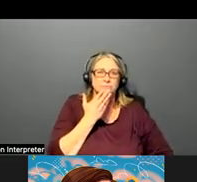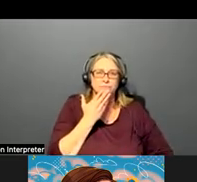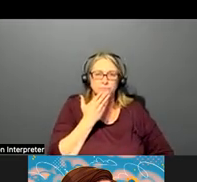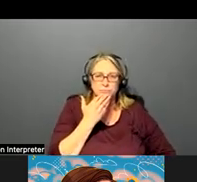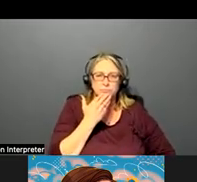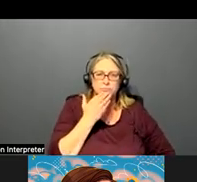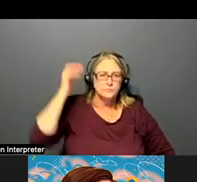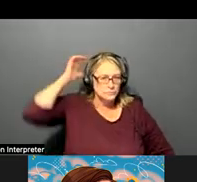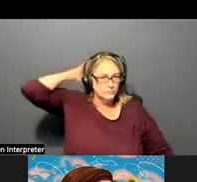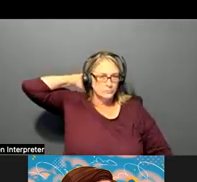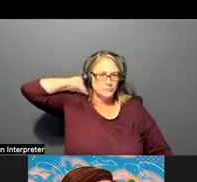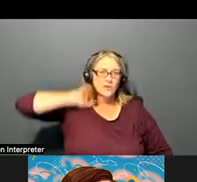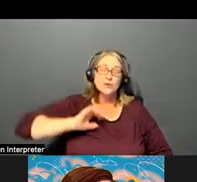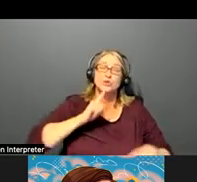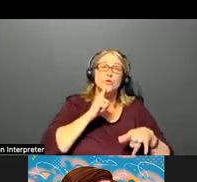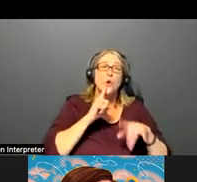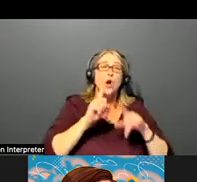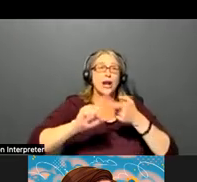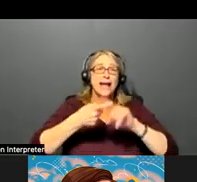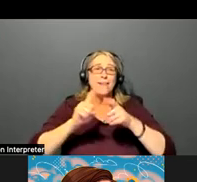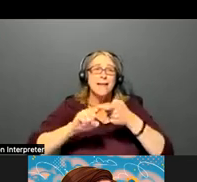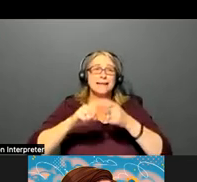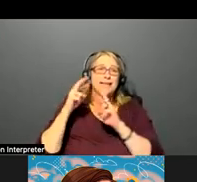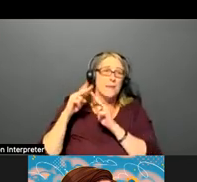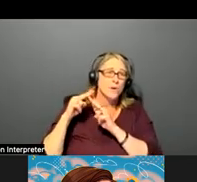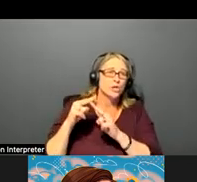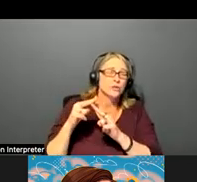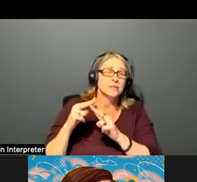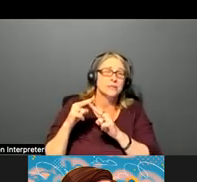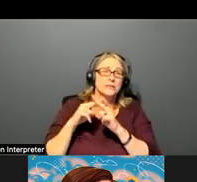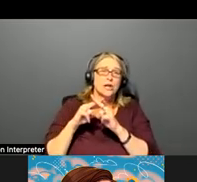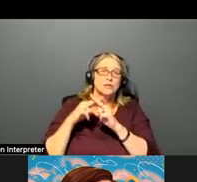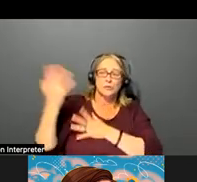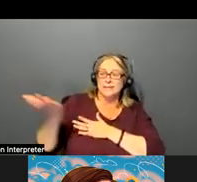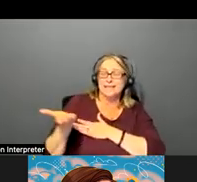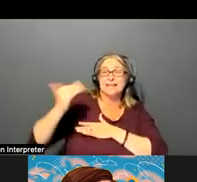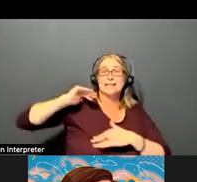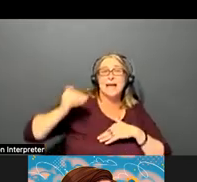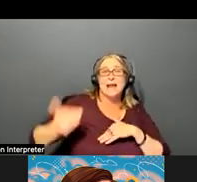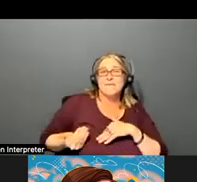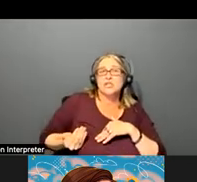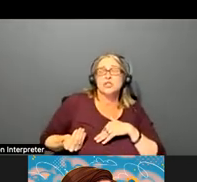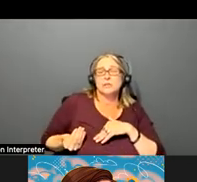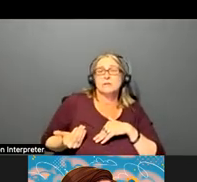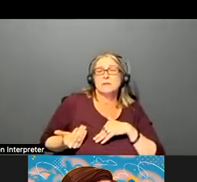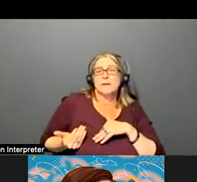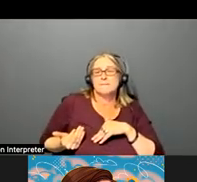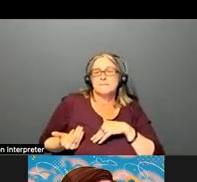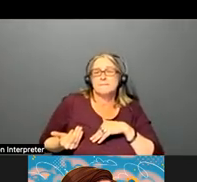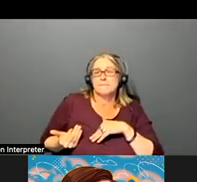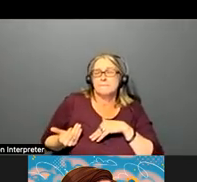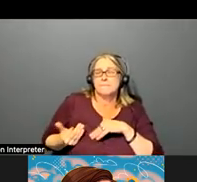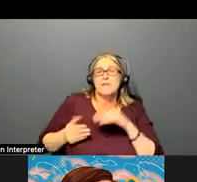to our allies and our partners. And I think that also extends the invitation of creating, like you said, Kara, more spaces